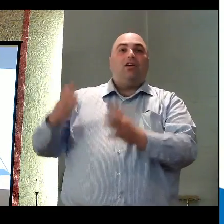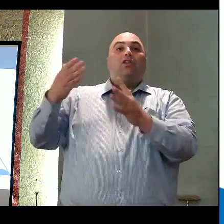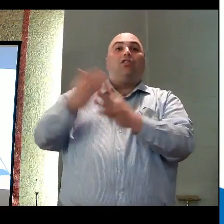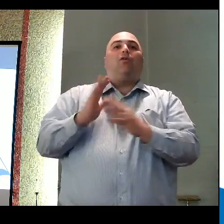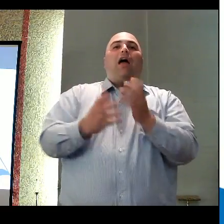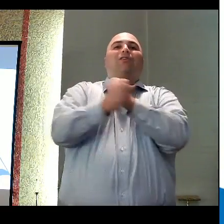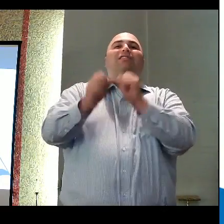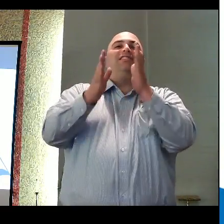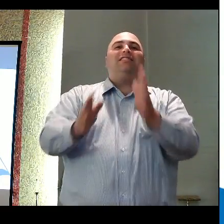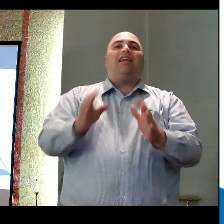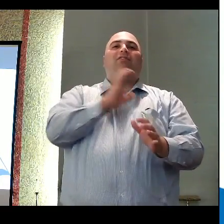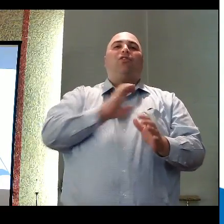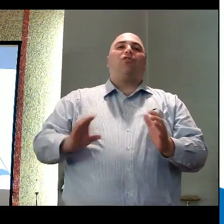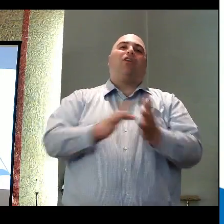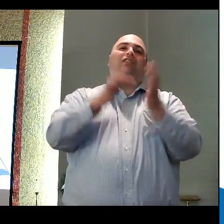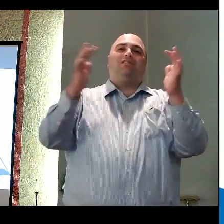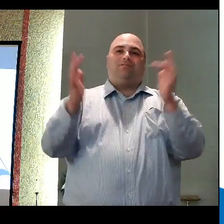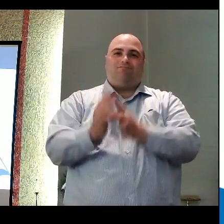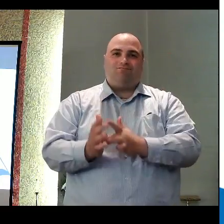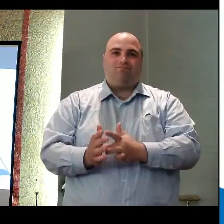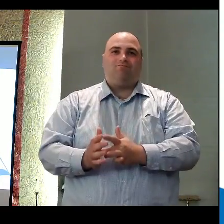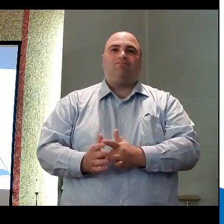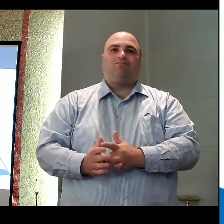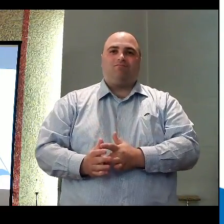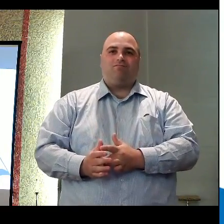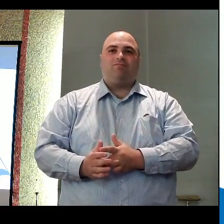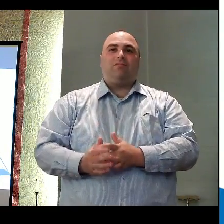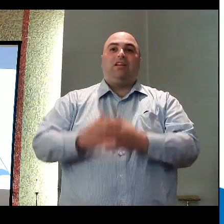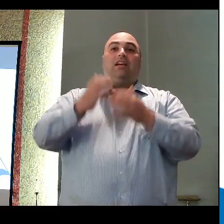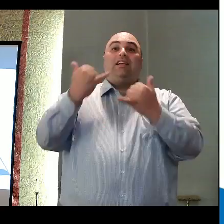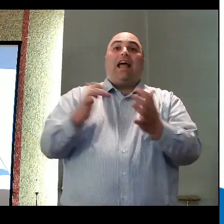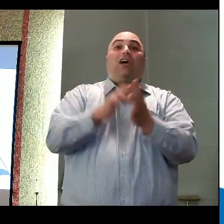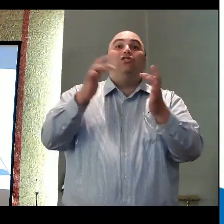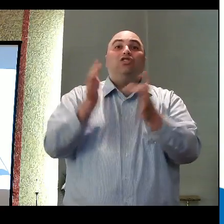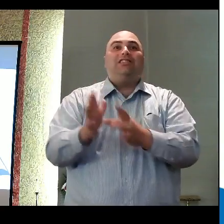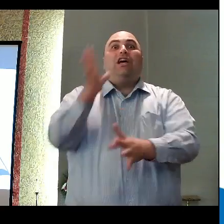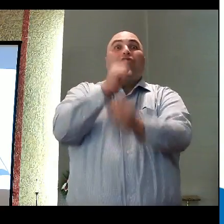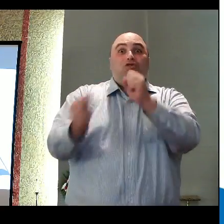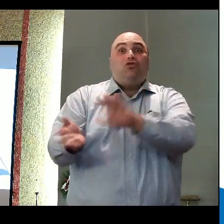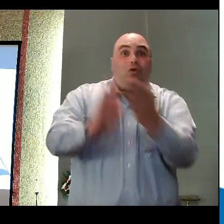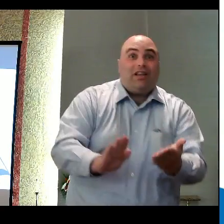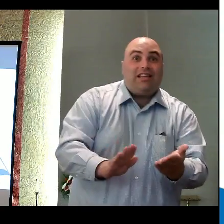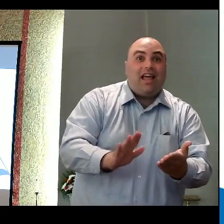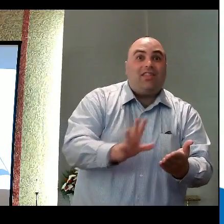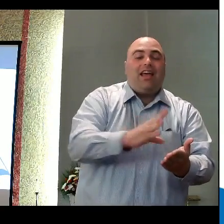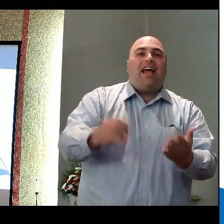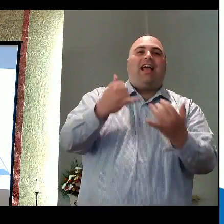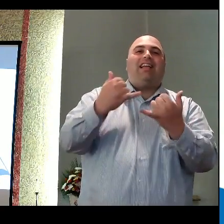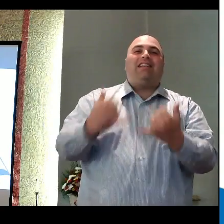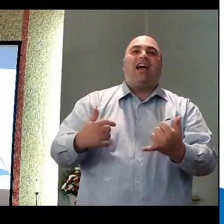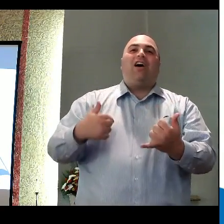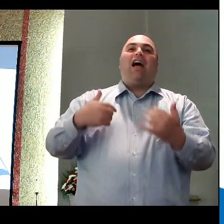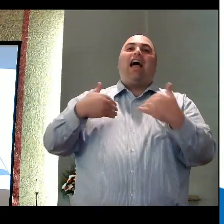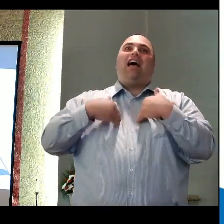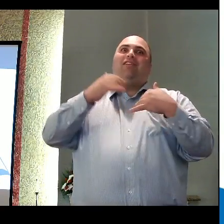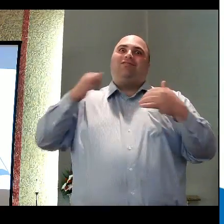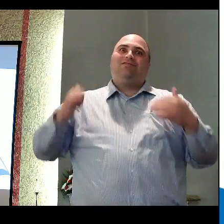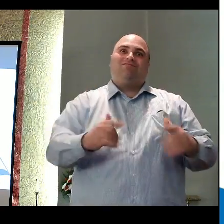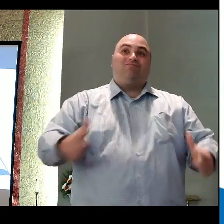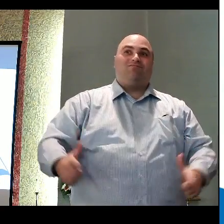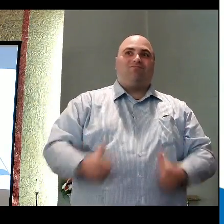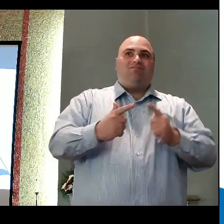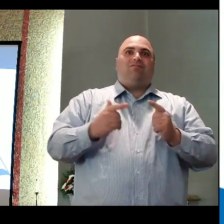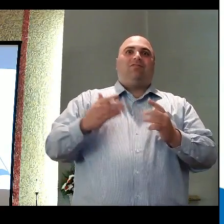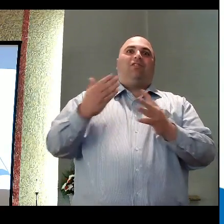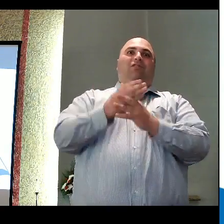Savior, Christ Jesus, who has destroyed death and has brought life and immortality to light through the